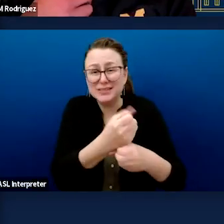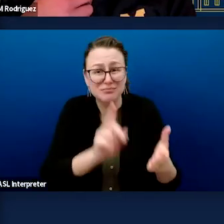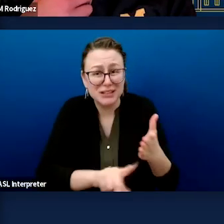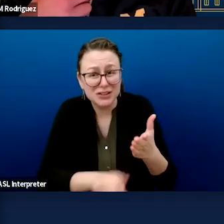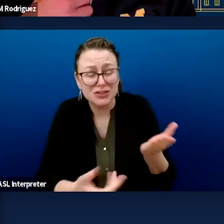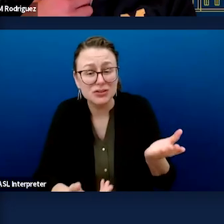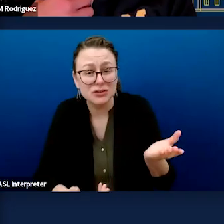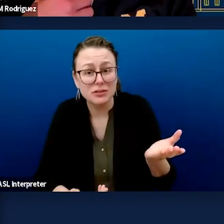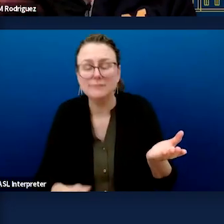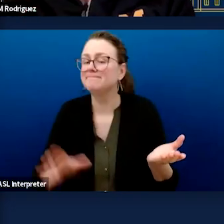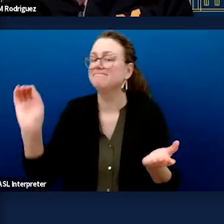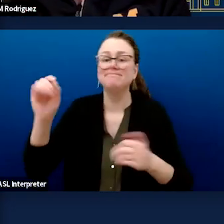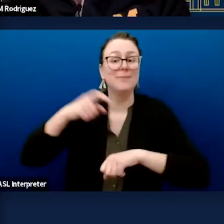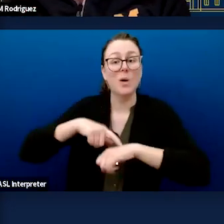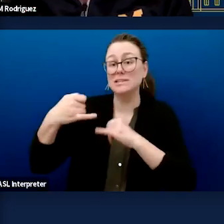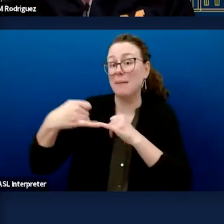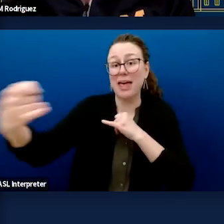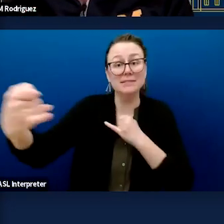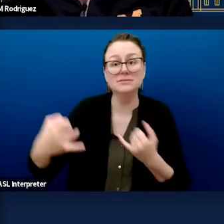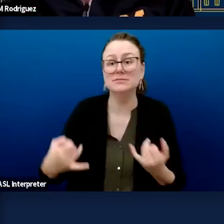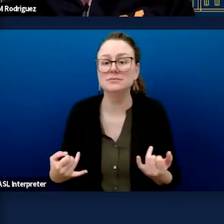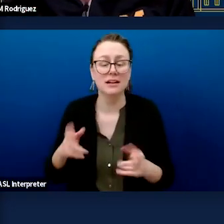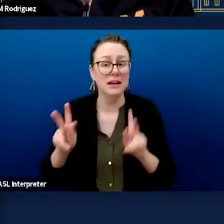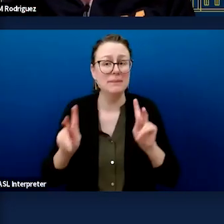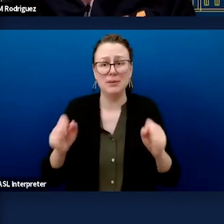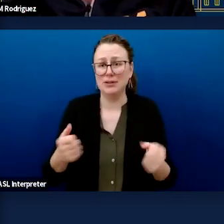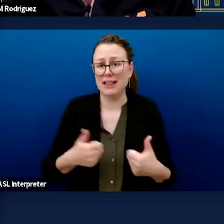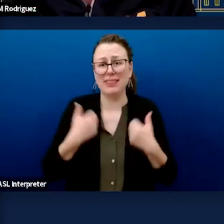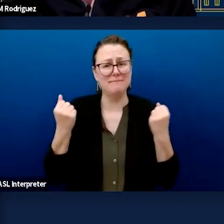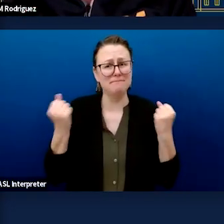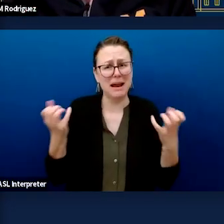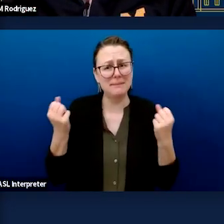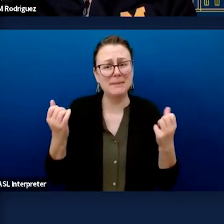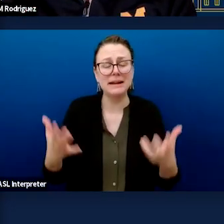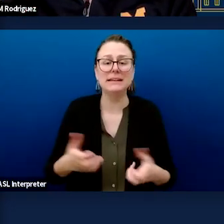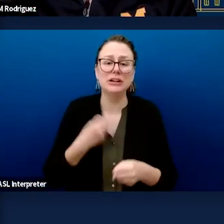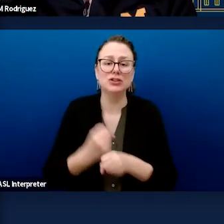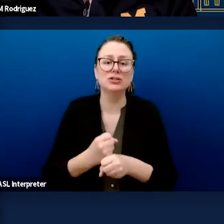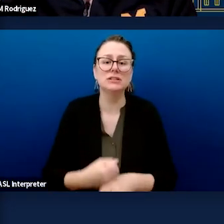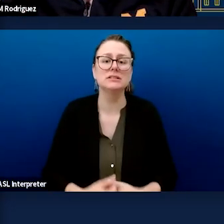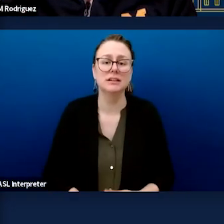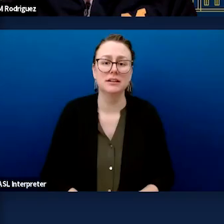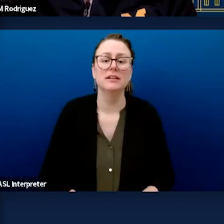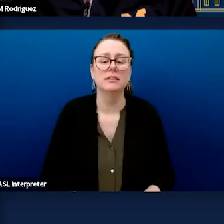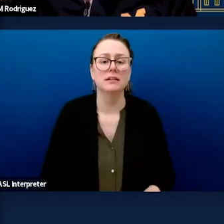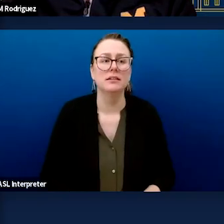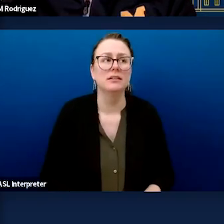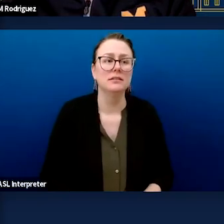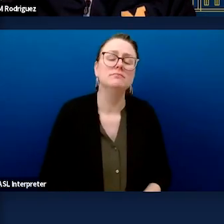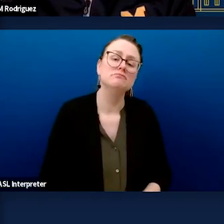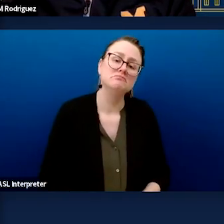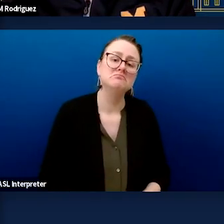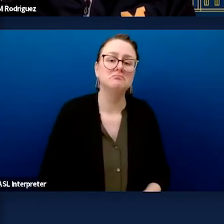no timelines. I think people can live, many, many, many, many years. And actually, I think at least